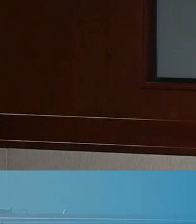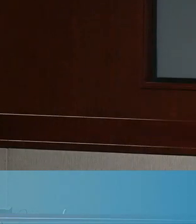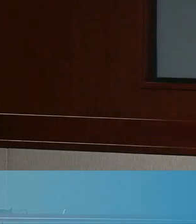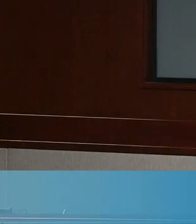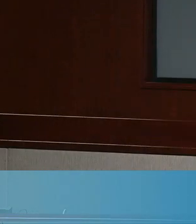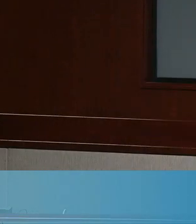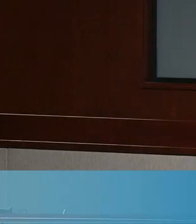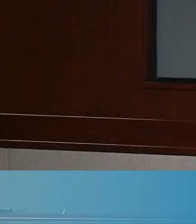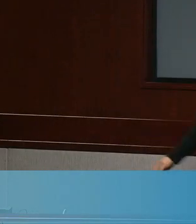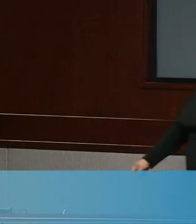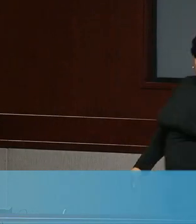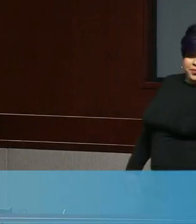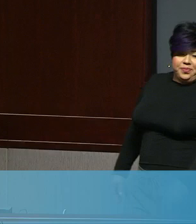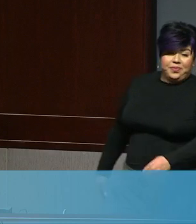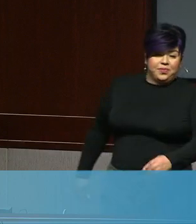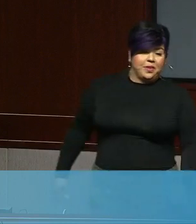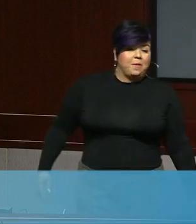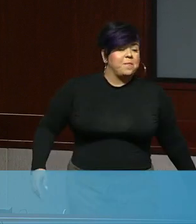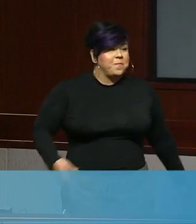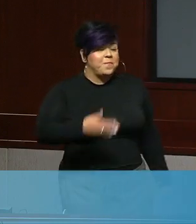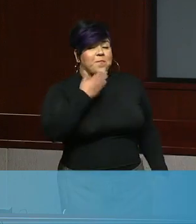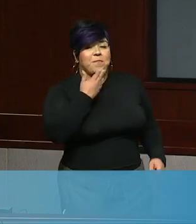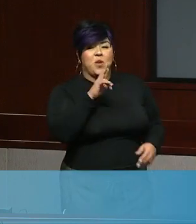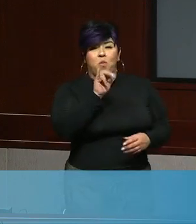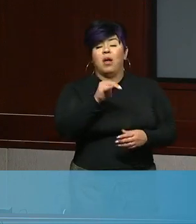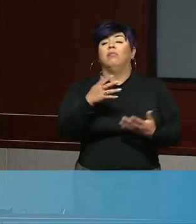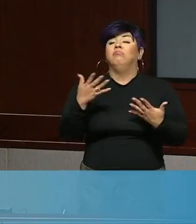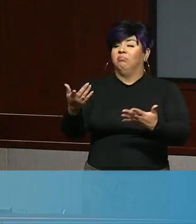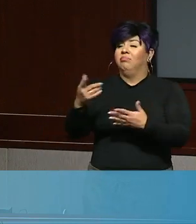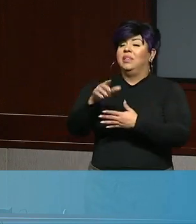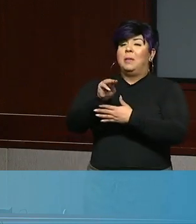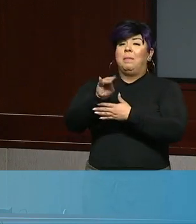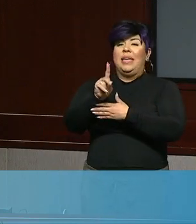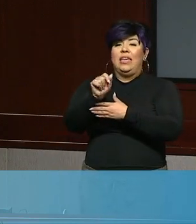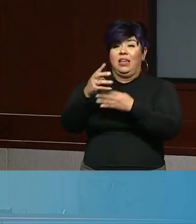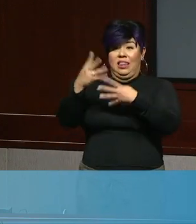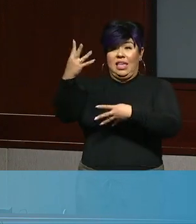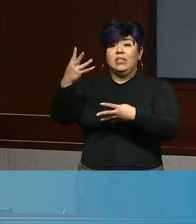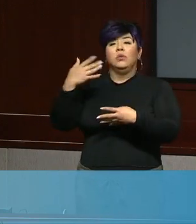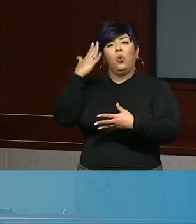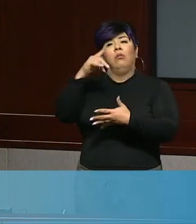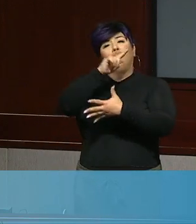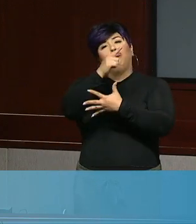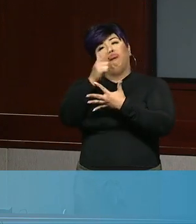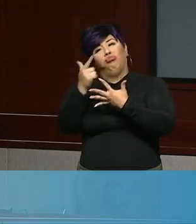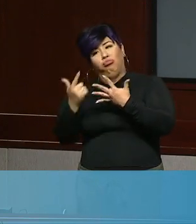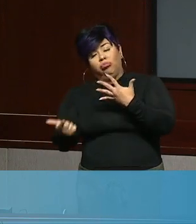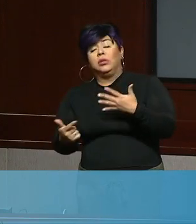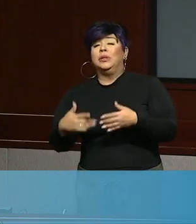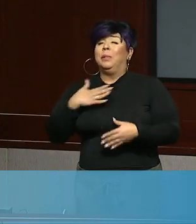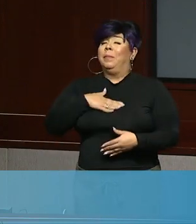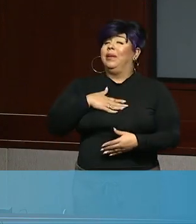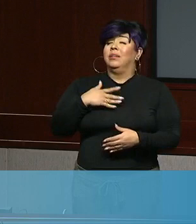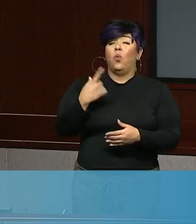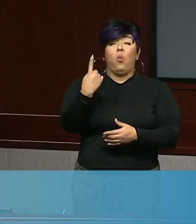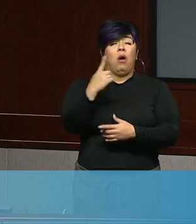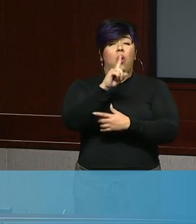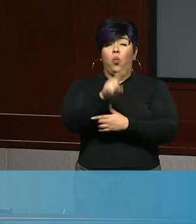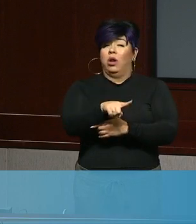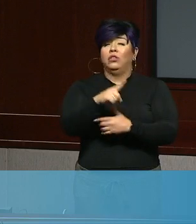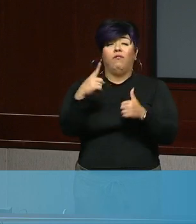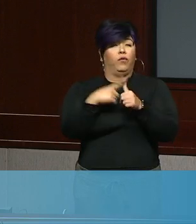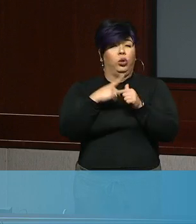Thank you, Ryan. Okay, as usual, we'll go down the list that was provided to our media outlets. We ask that you make your first initial